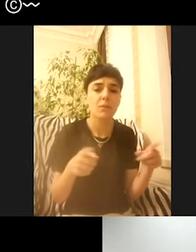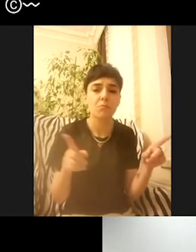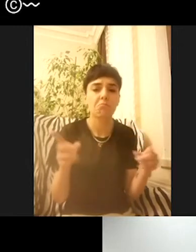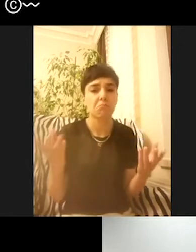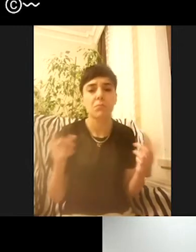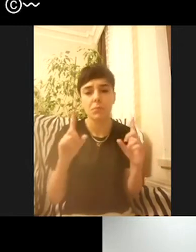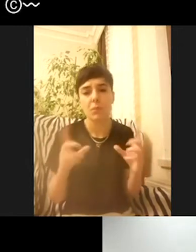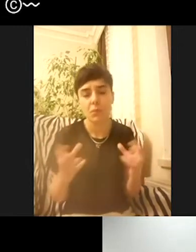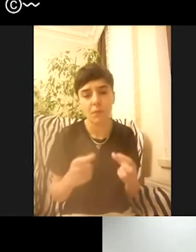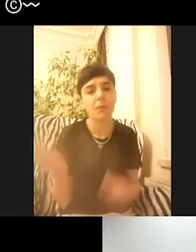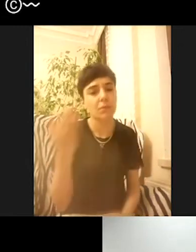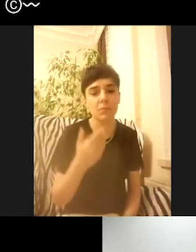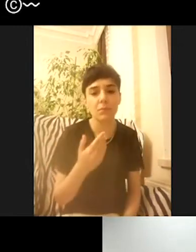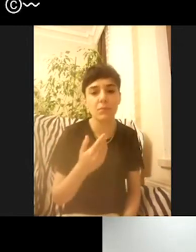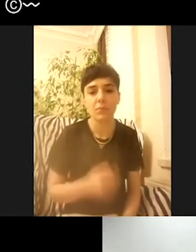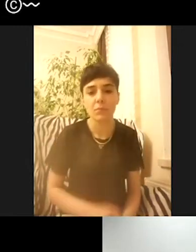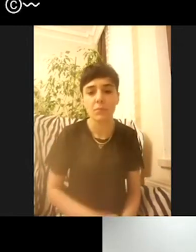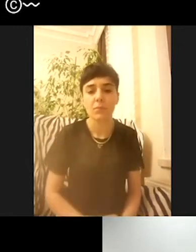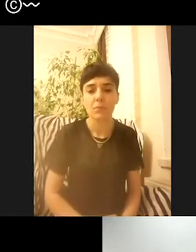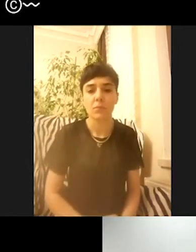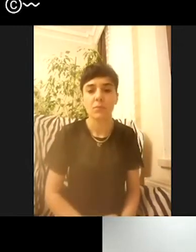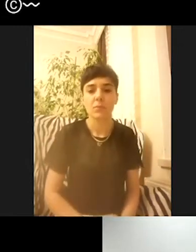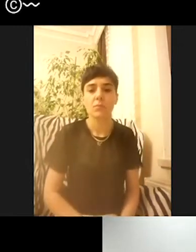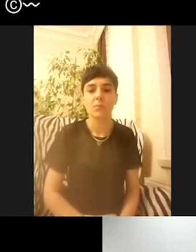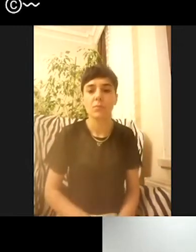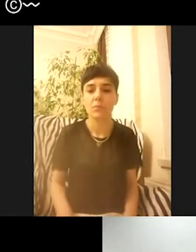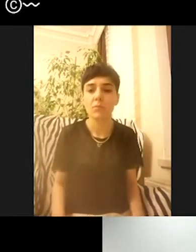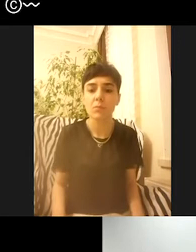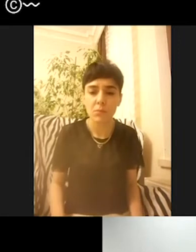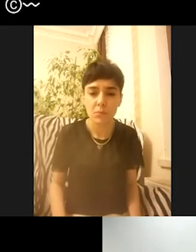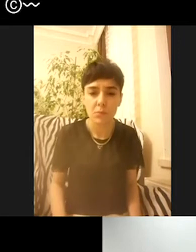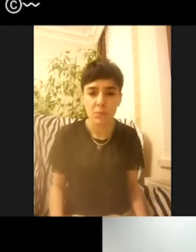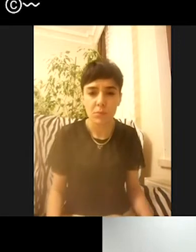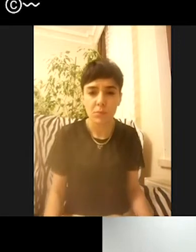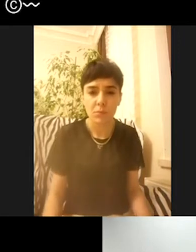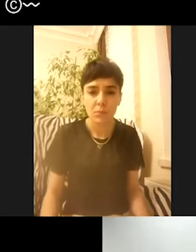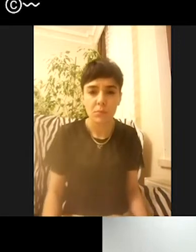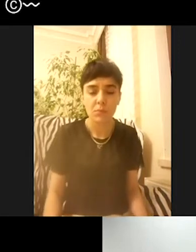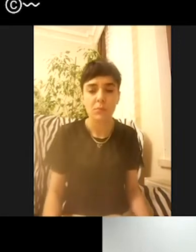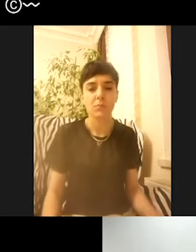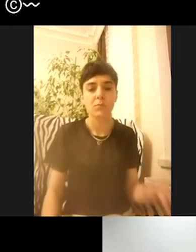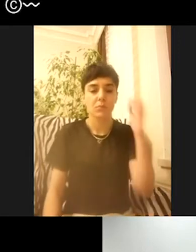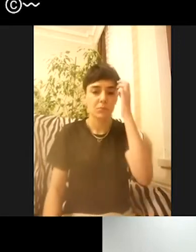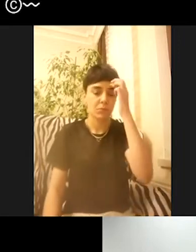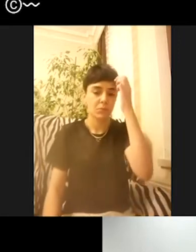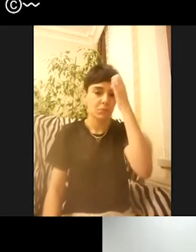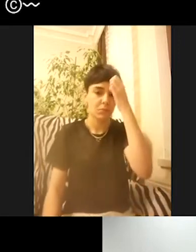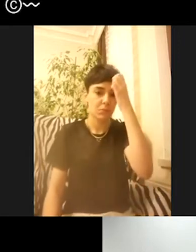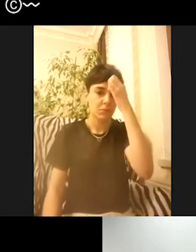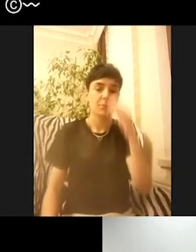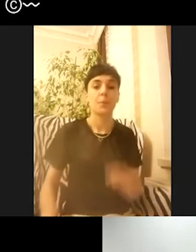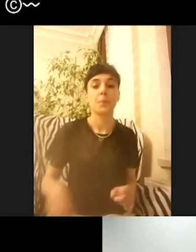we do recognize something, right? There is an embodiment of queerness. And I want us to be, I